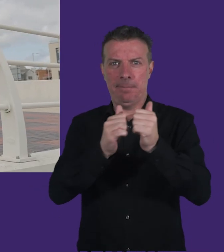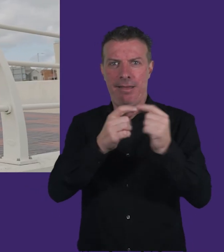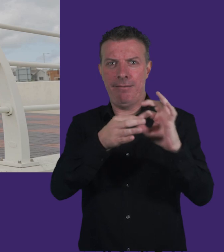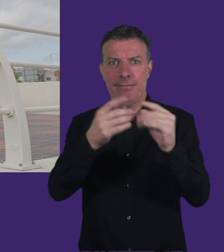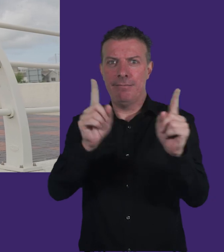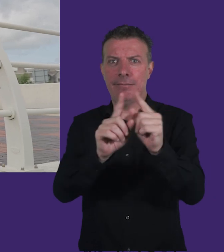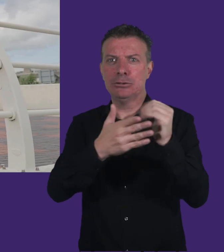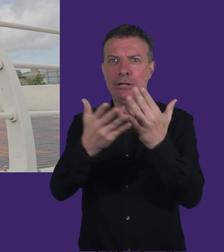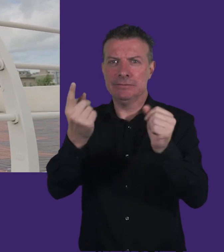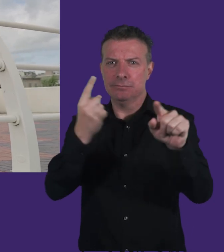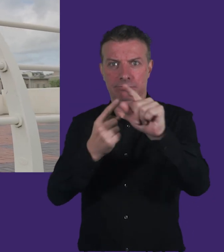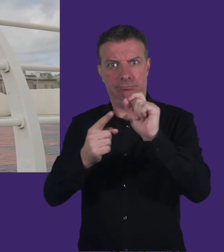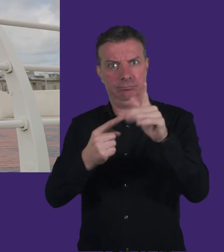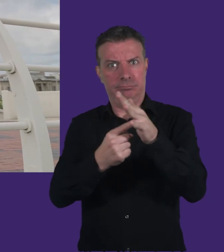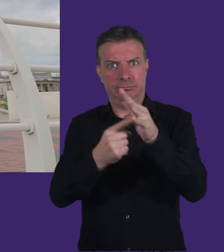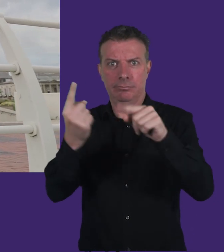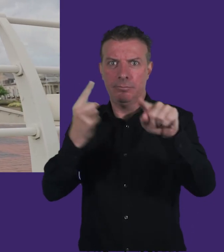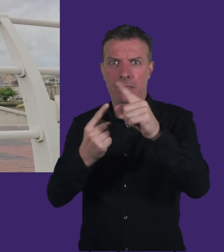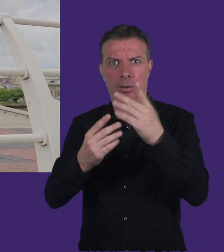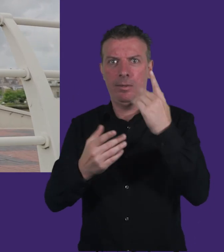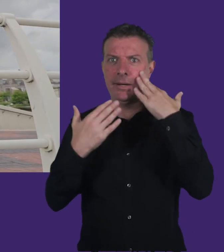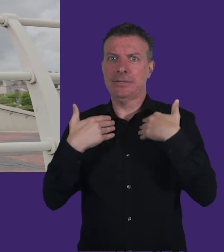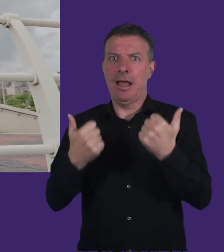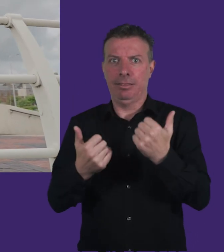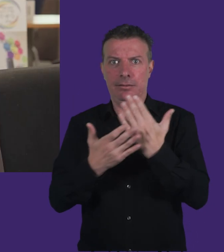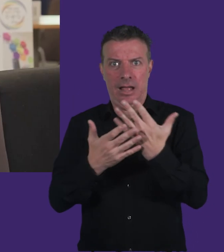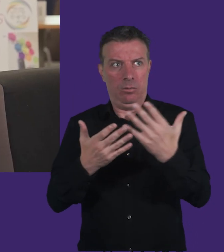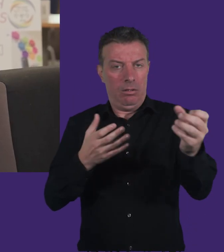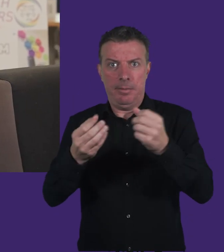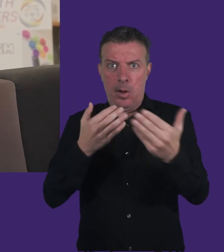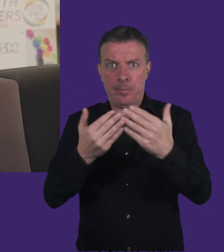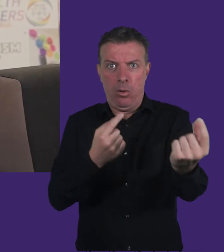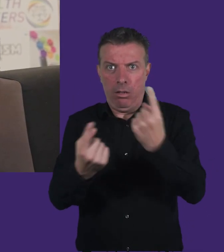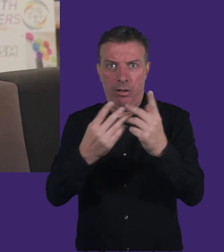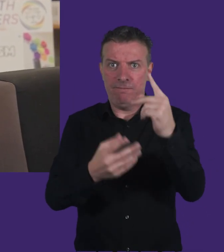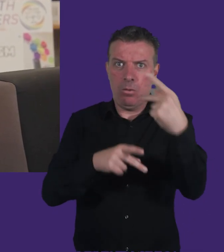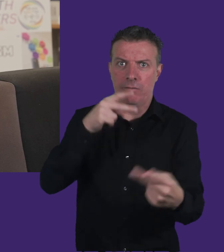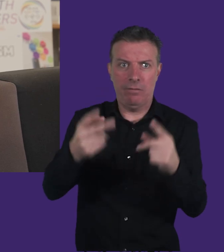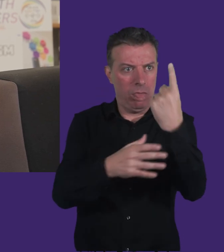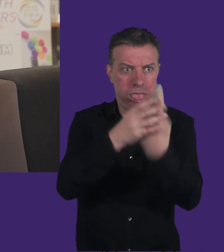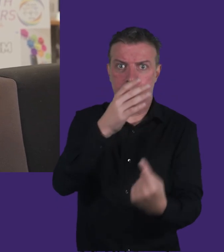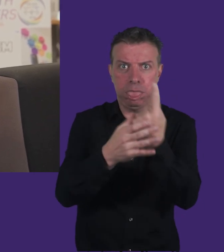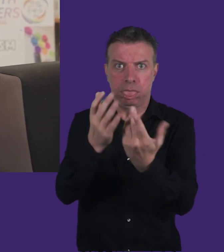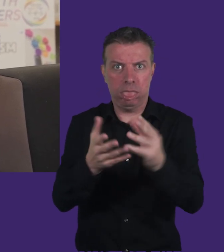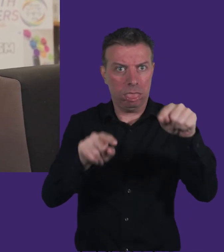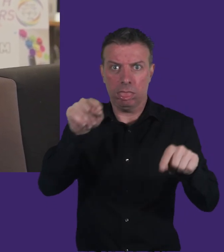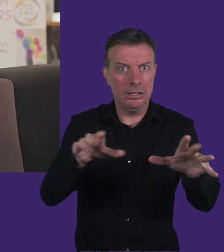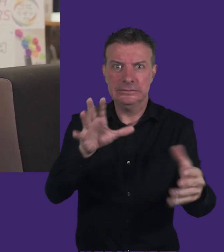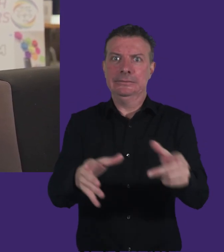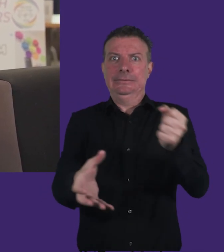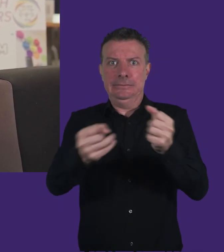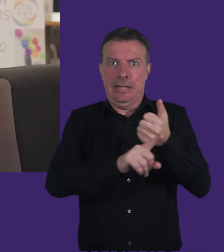third sector and peer support services, especially with mental health, are picking up a lot of people who are falling through the